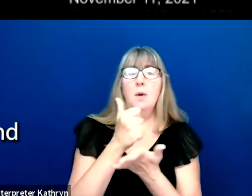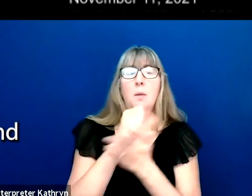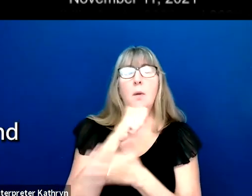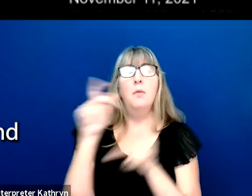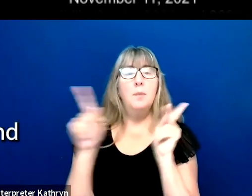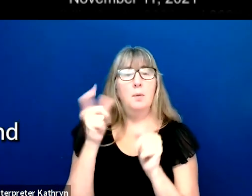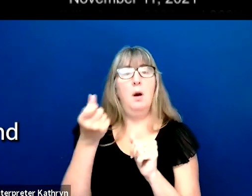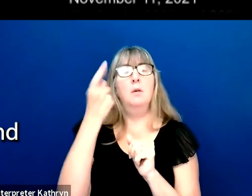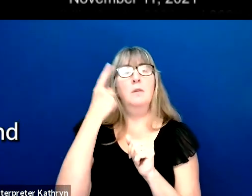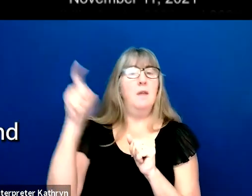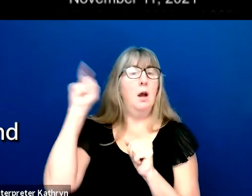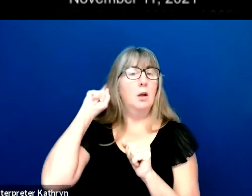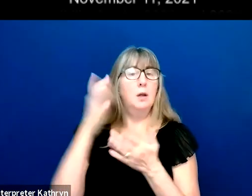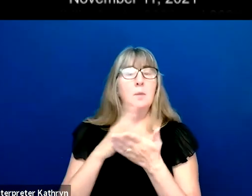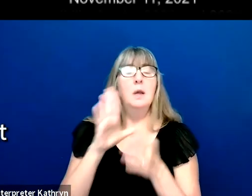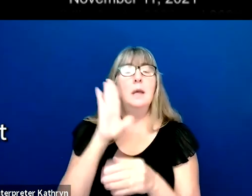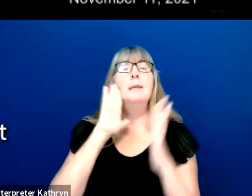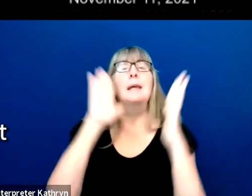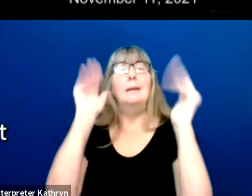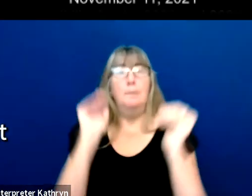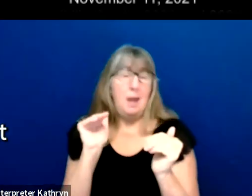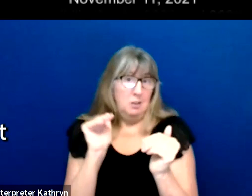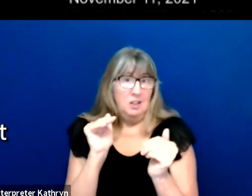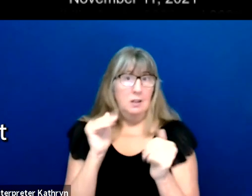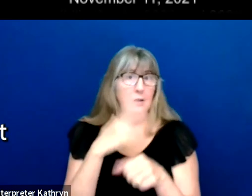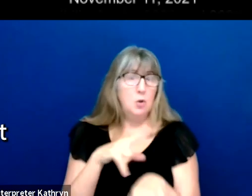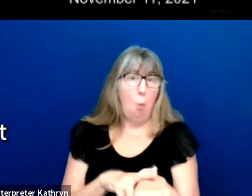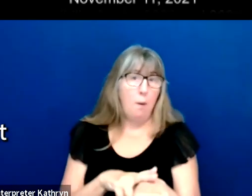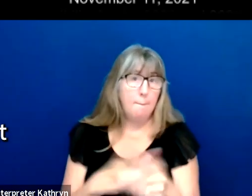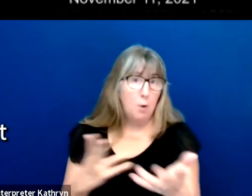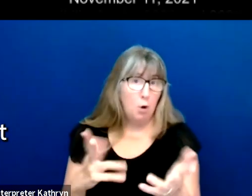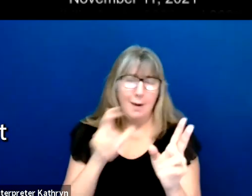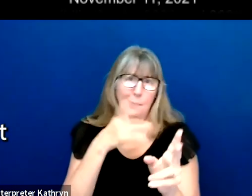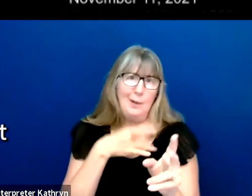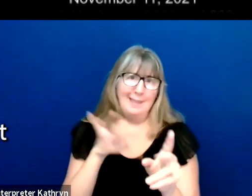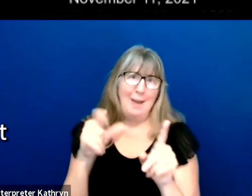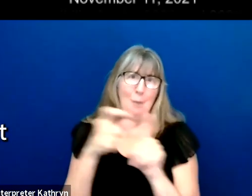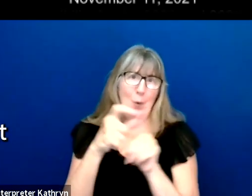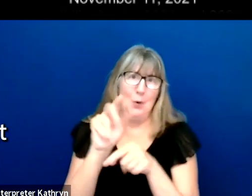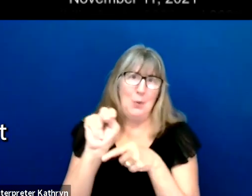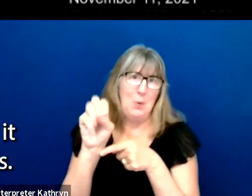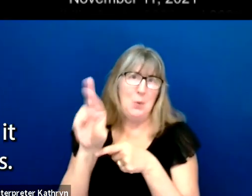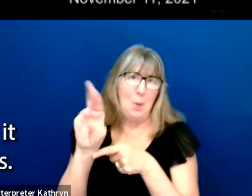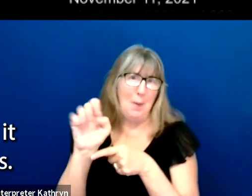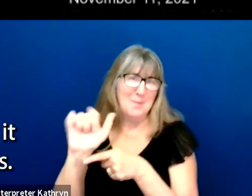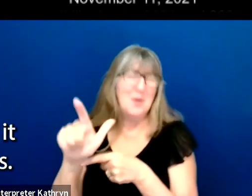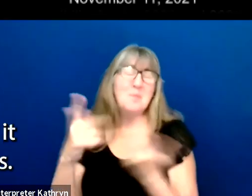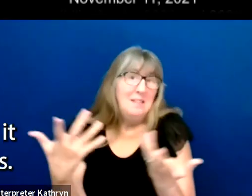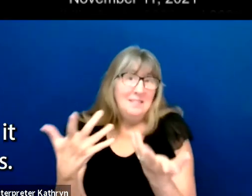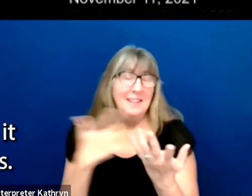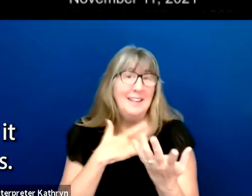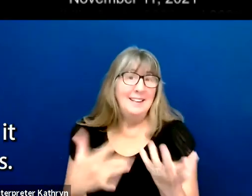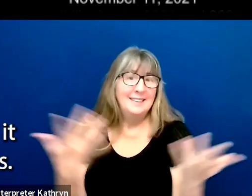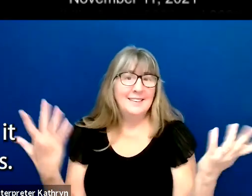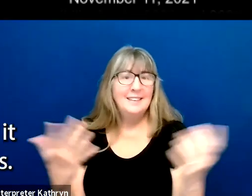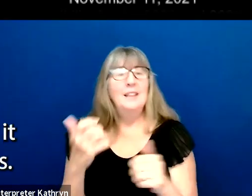that unconscious bias is expected. It's normal, as much as I don't like that word. And it's important then to recognize that